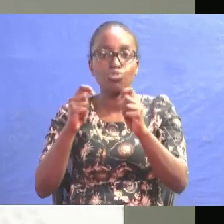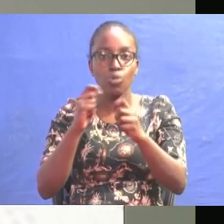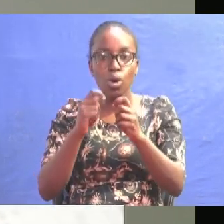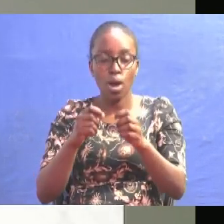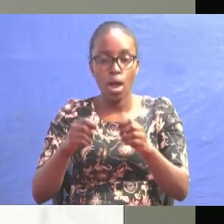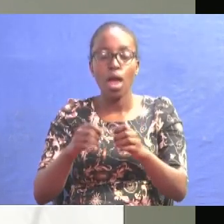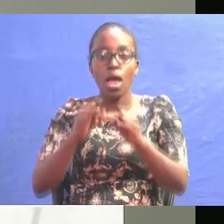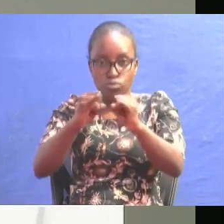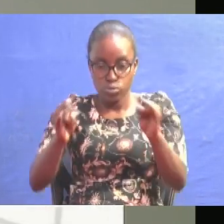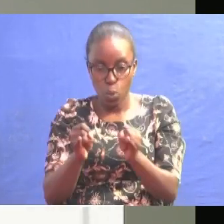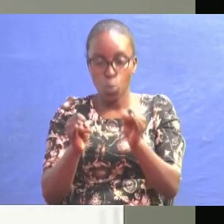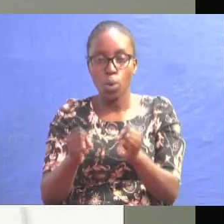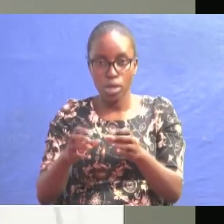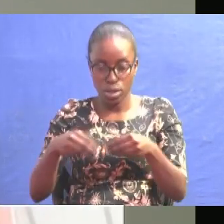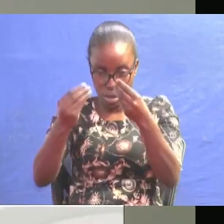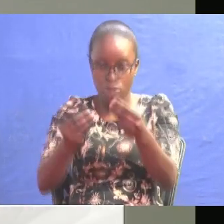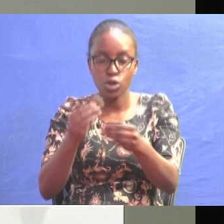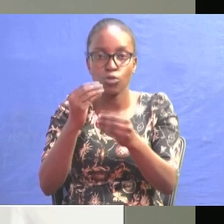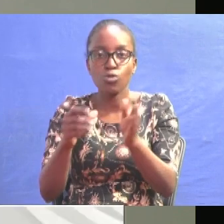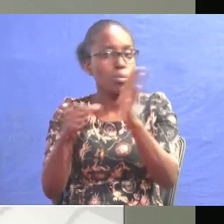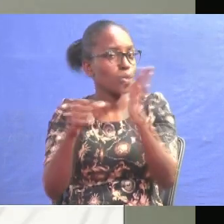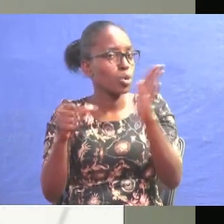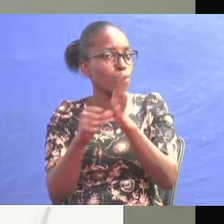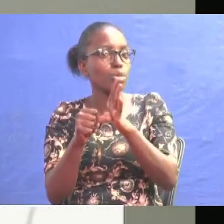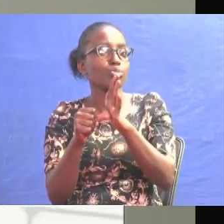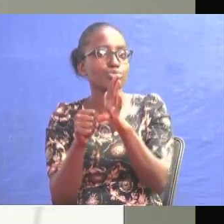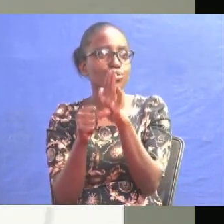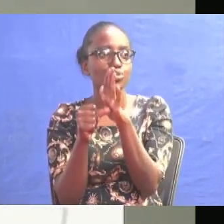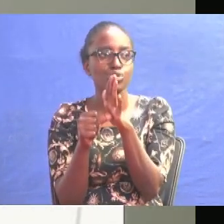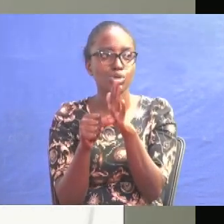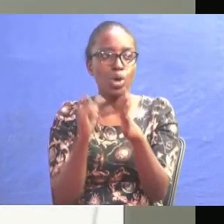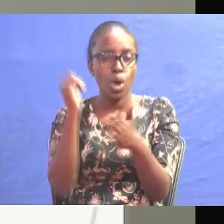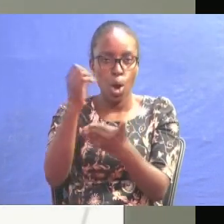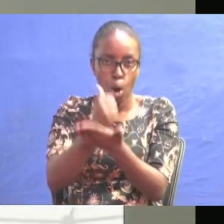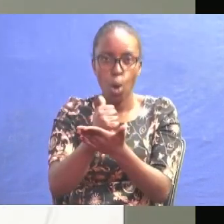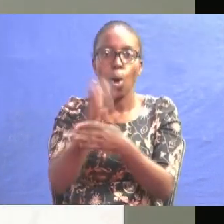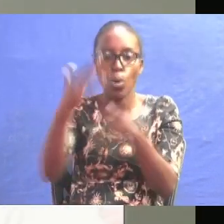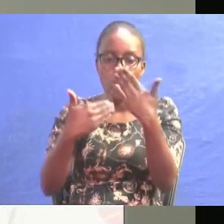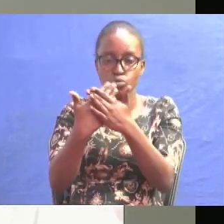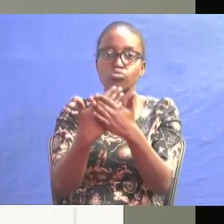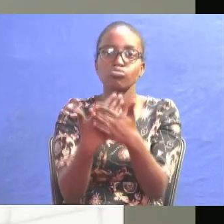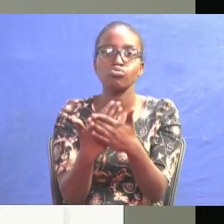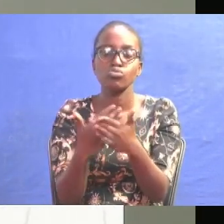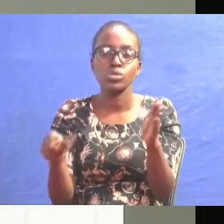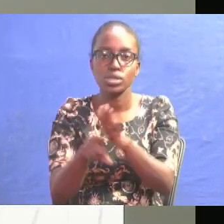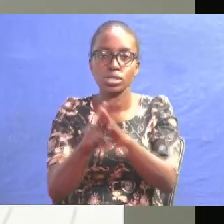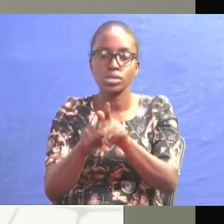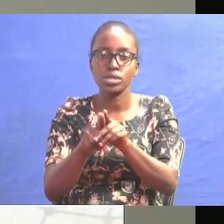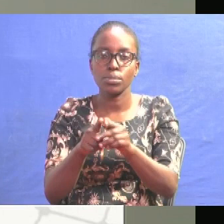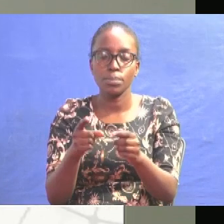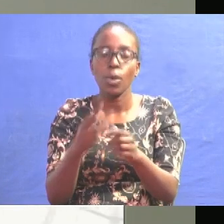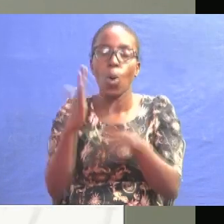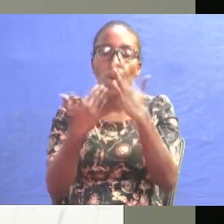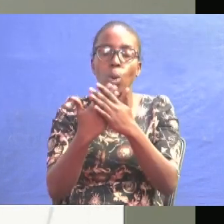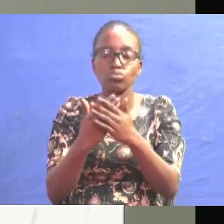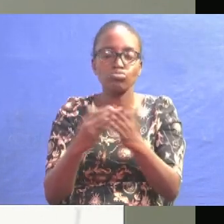petition, and present their issues to the relevant officers. By asking what you have just said right now, it is right that we still